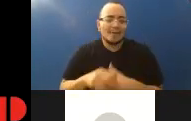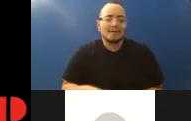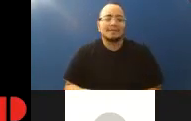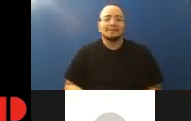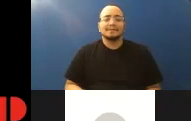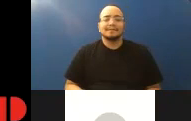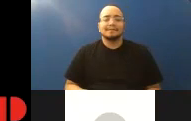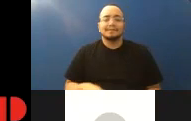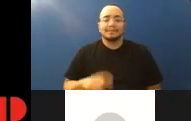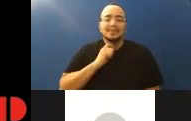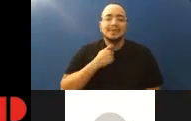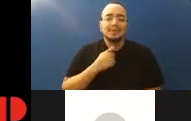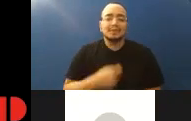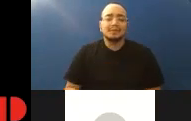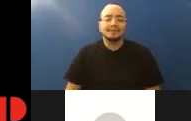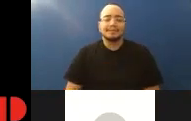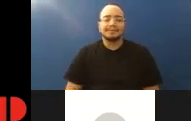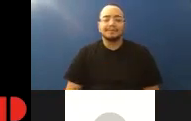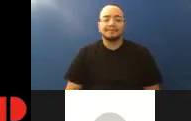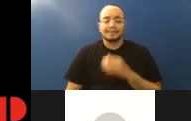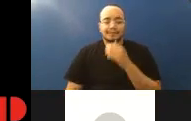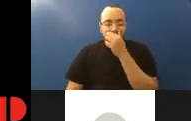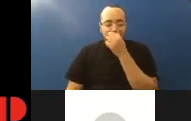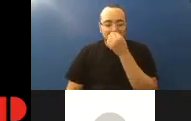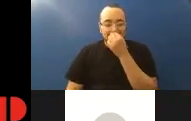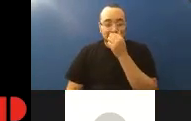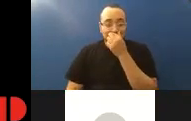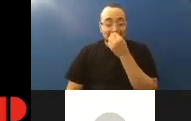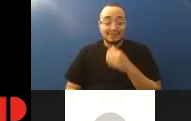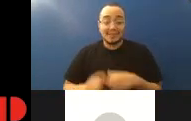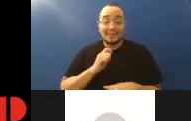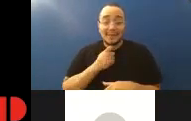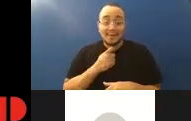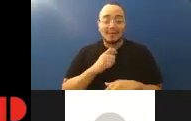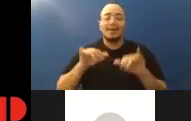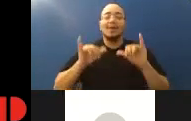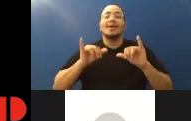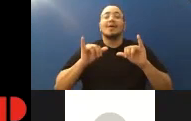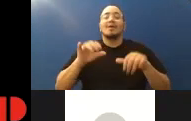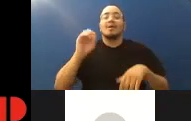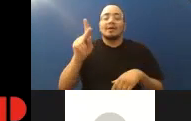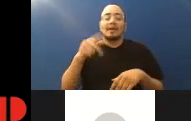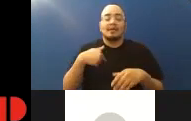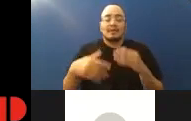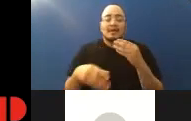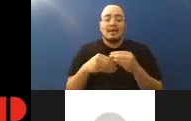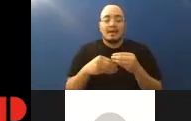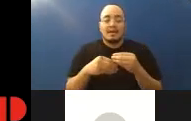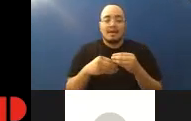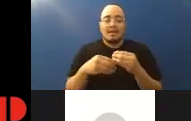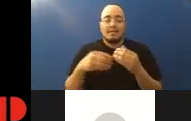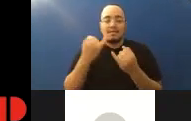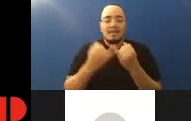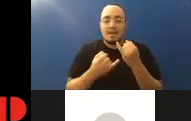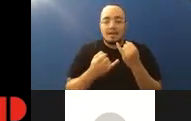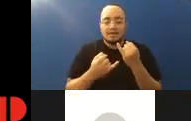Unmute. You're on mute, Tahita. Okay, now I'm unmuted. I was going to say that my last comment would